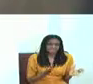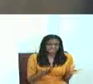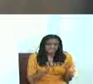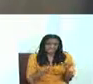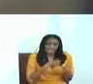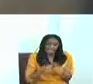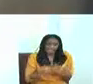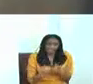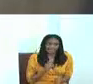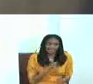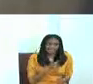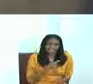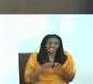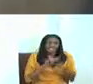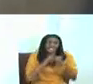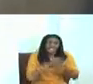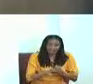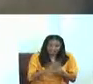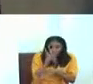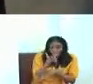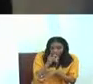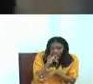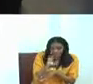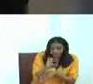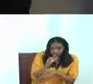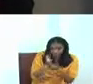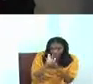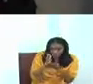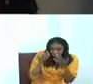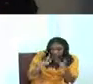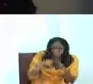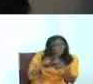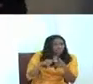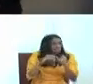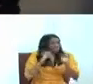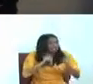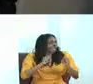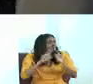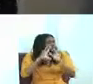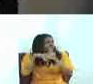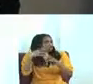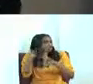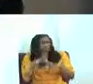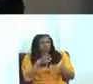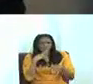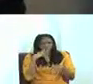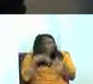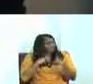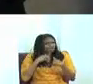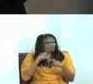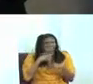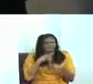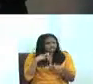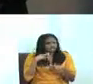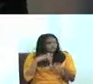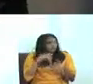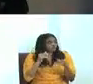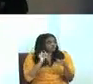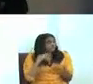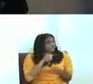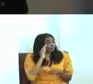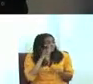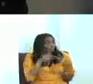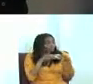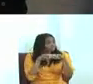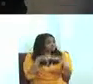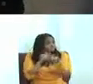with us. And then afterwards, we're probably going around the corner. Is it Palermo's, the Italian restaurant around the corner? Yes. We're going around there for lunch